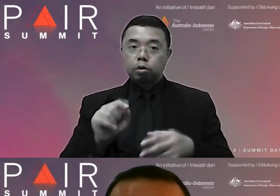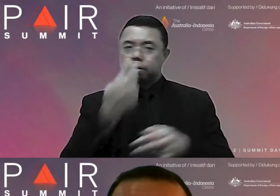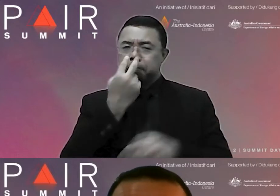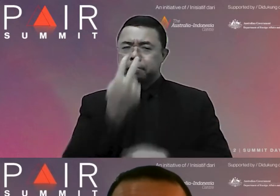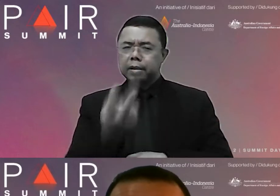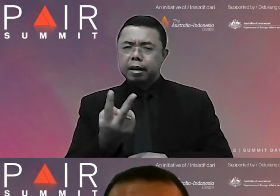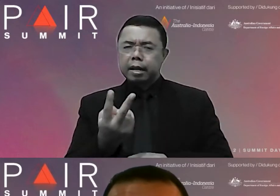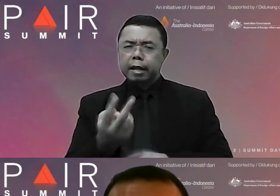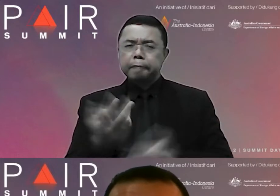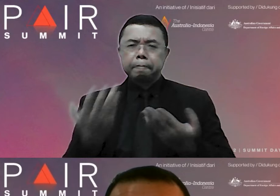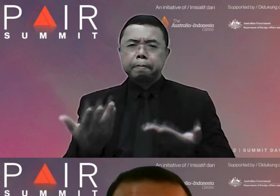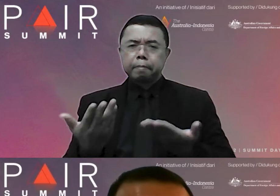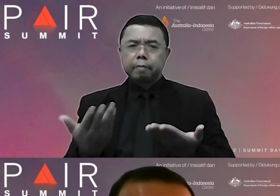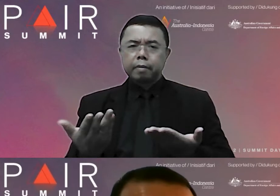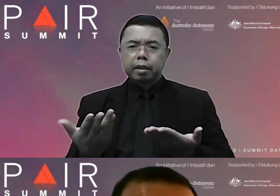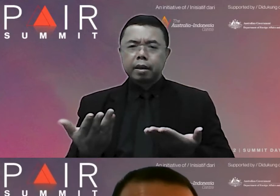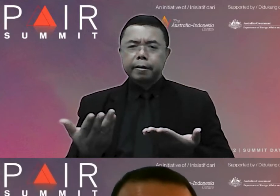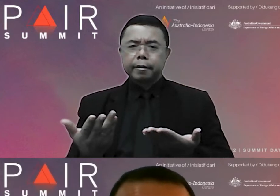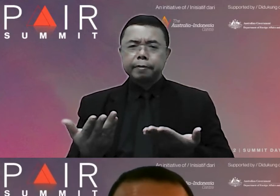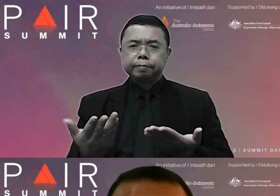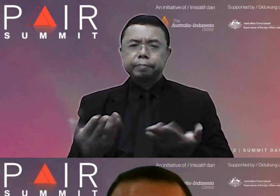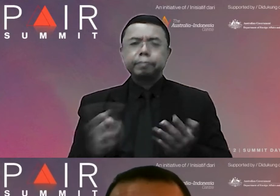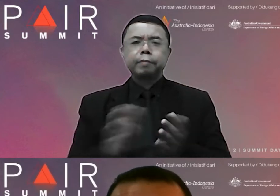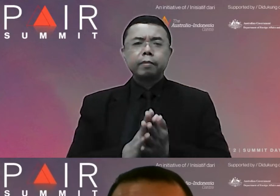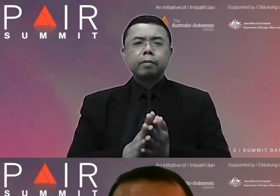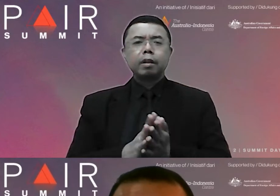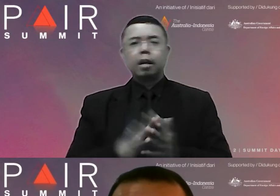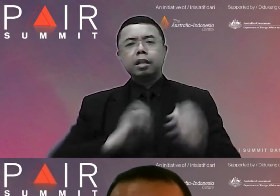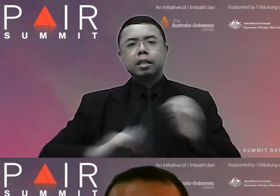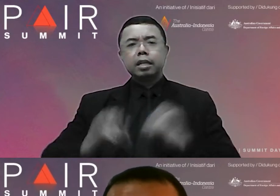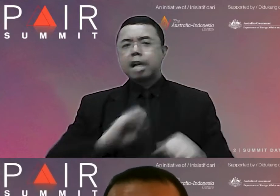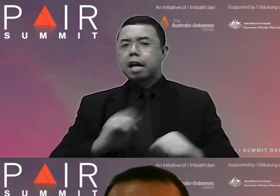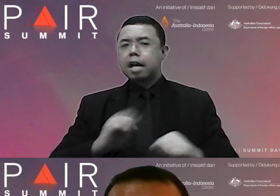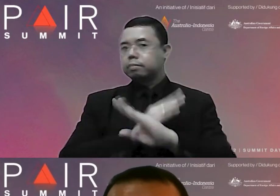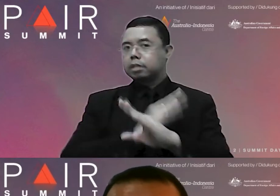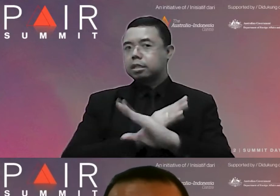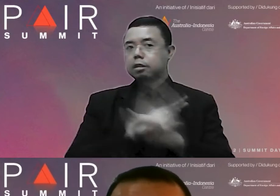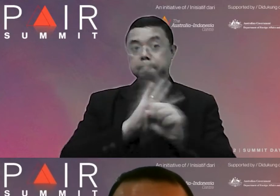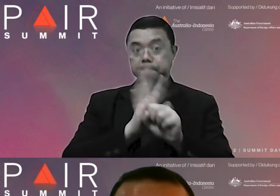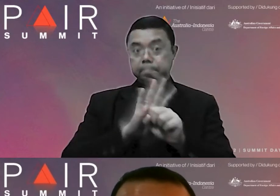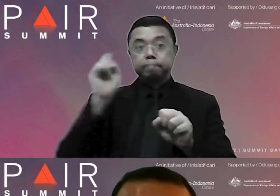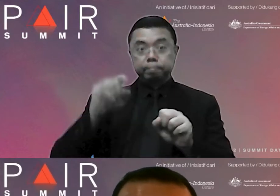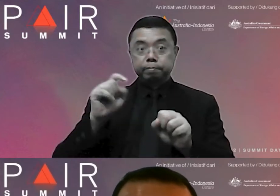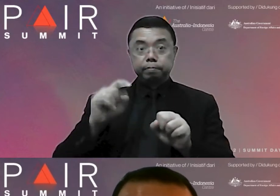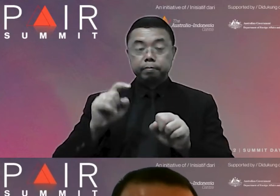for the COVID-19. For instance, looking at the wearing masks in the public places,